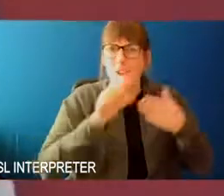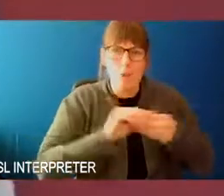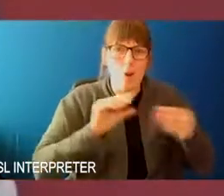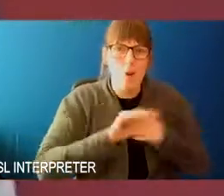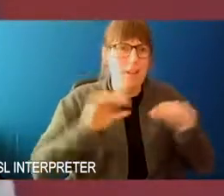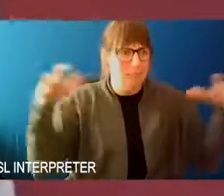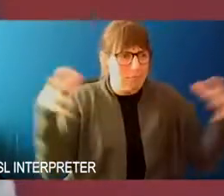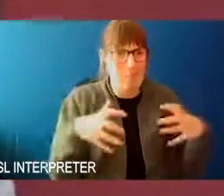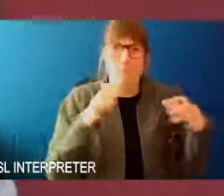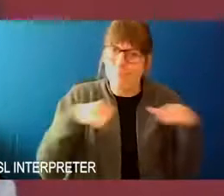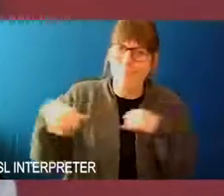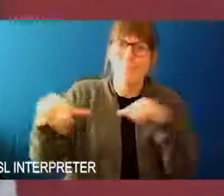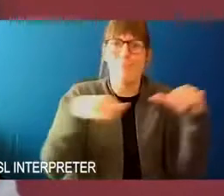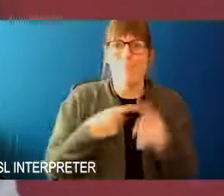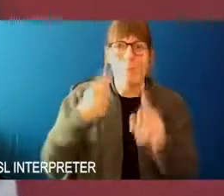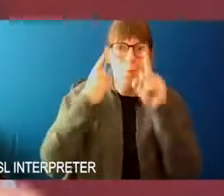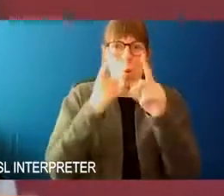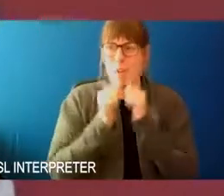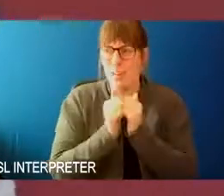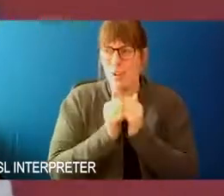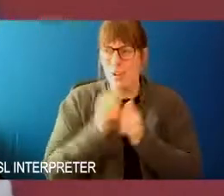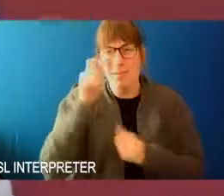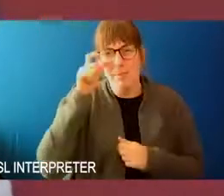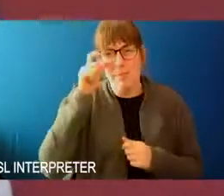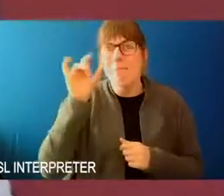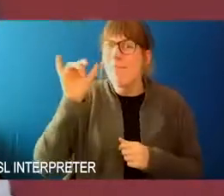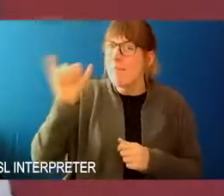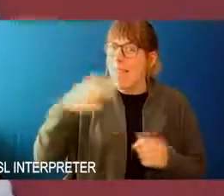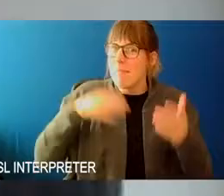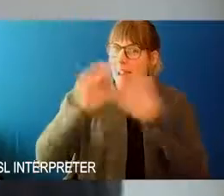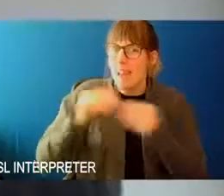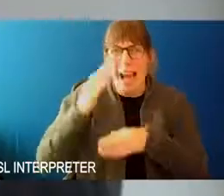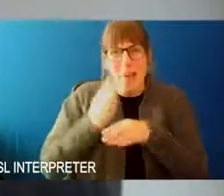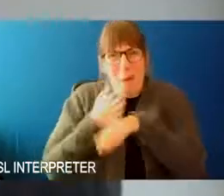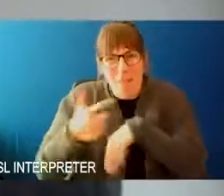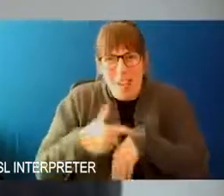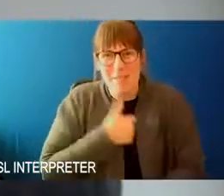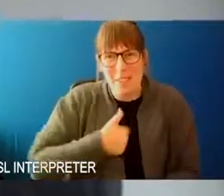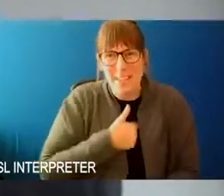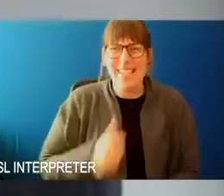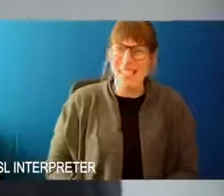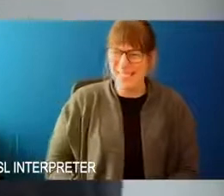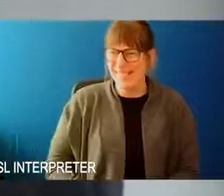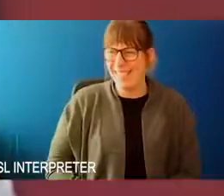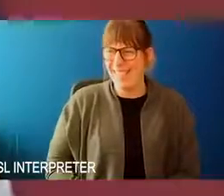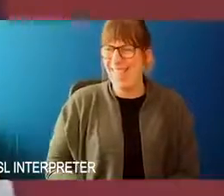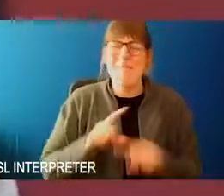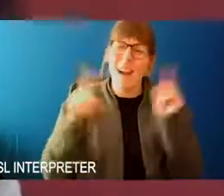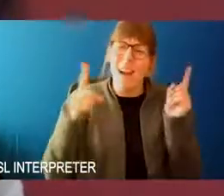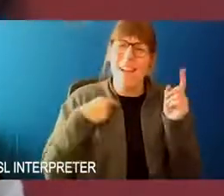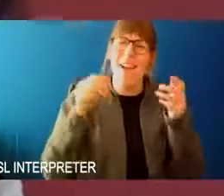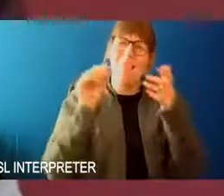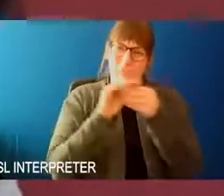a specific focused shared direction. Yeah. Wow. That's the end of my talk. I know I'm over